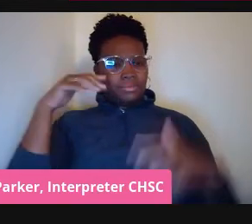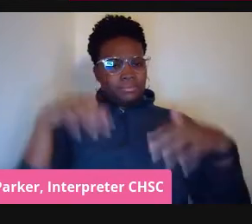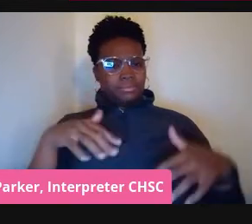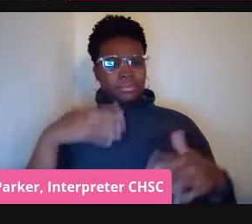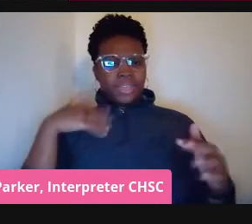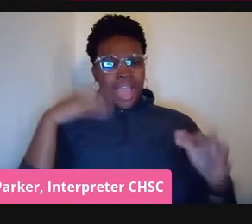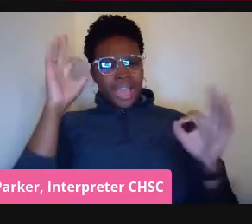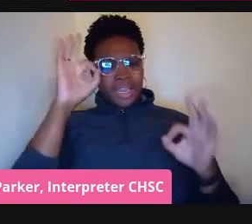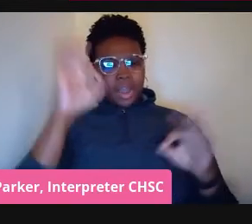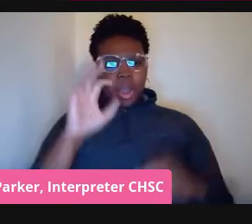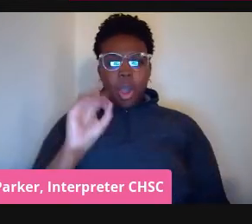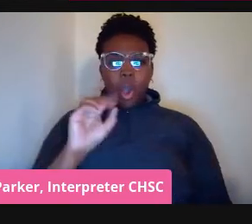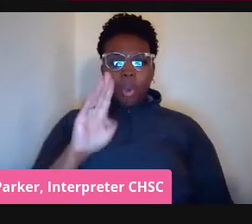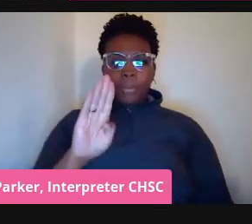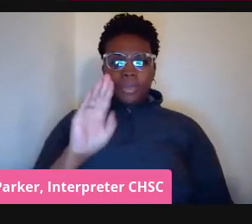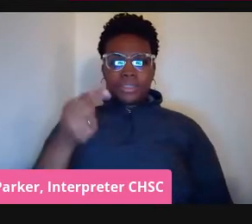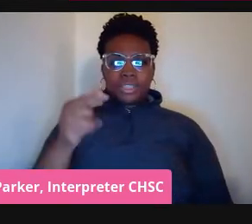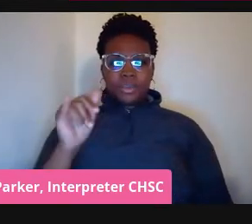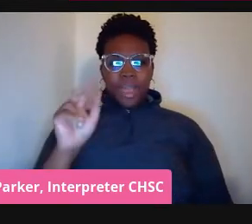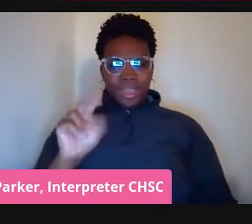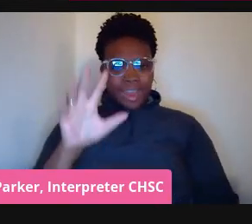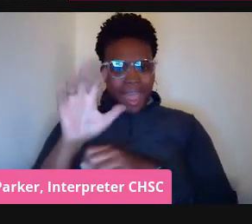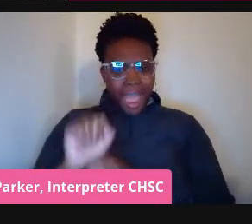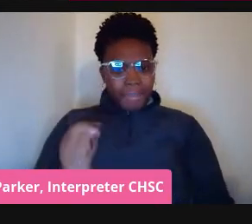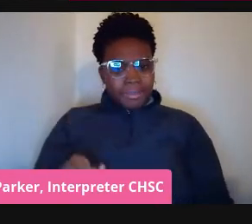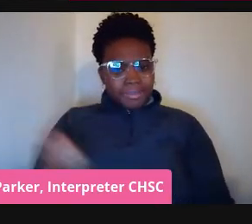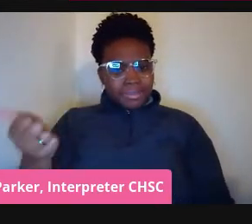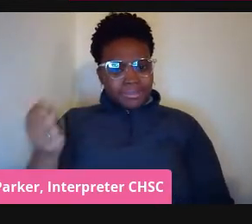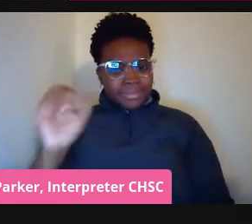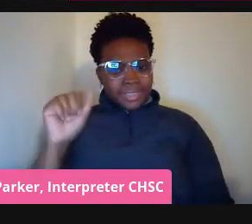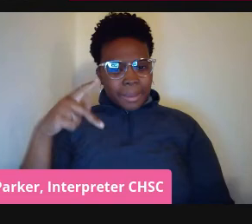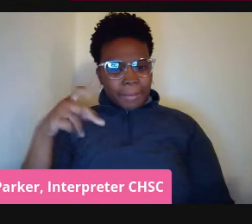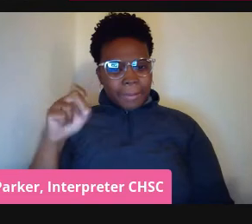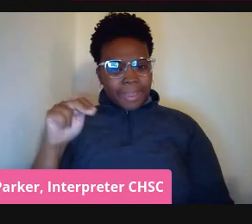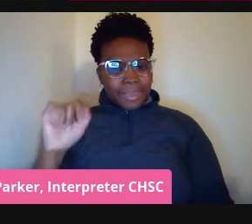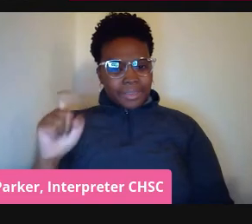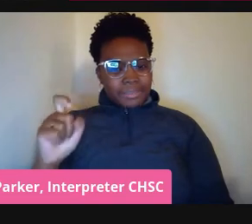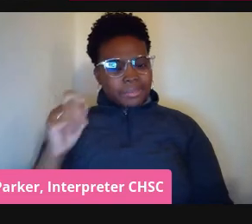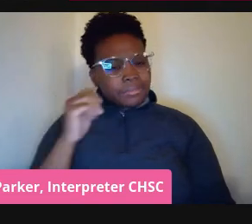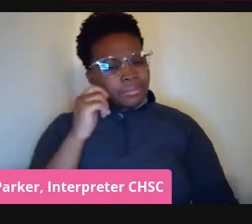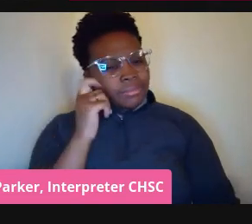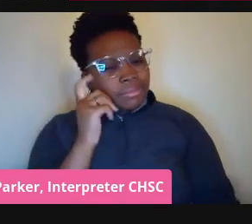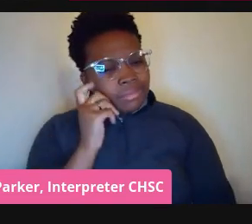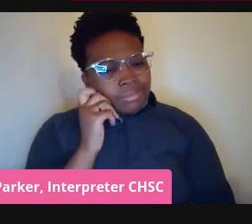know, OBGYNs were in the habit of removing appendices.